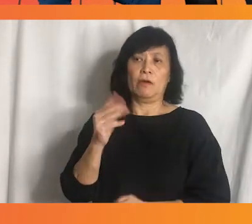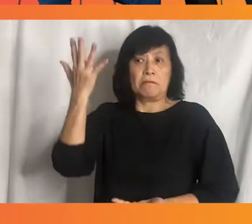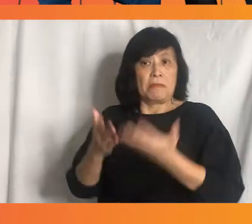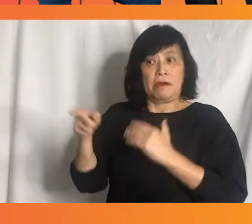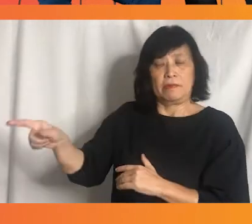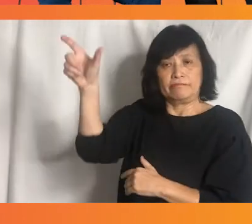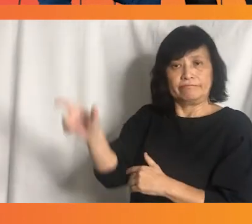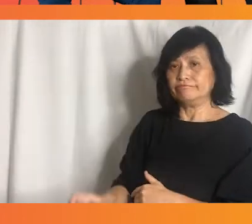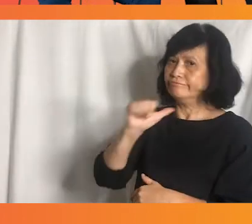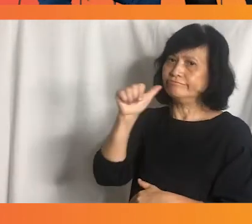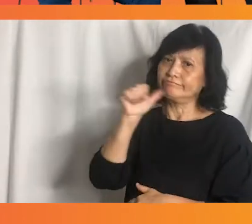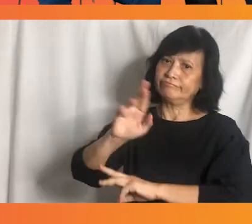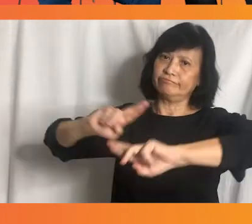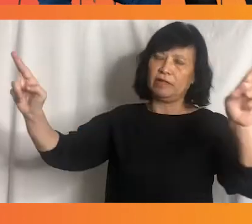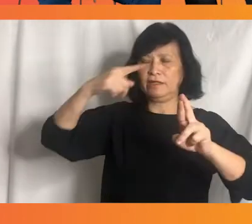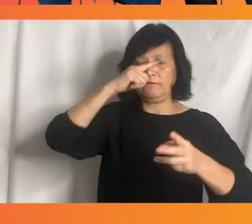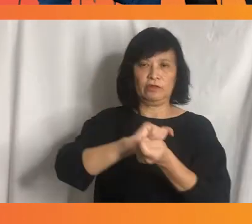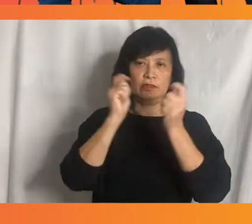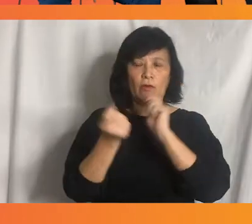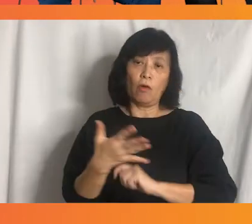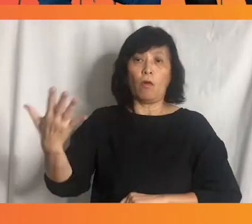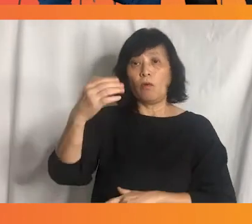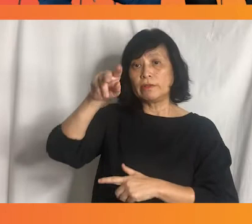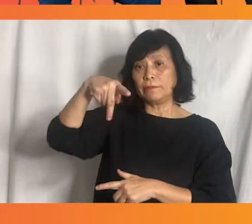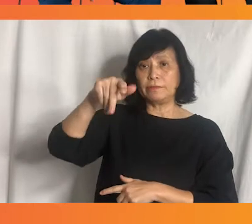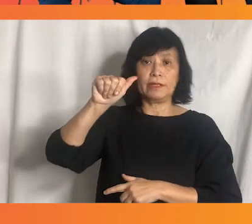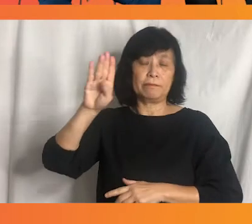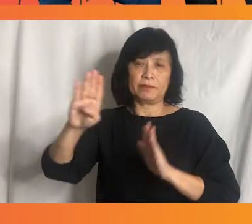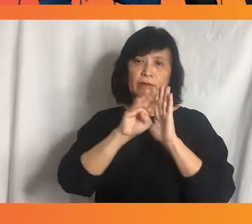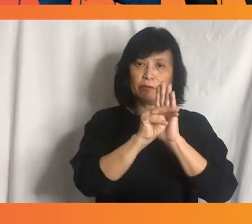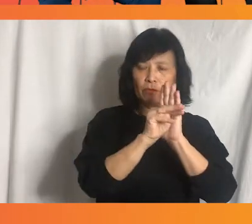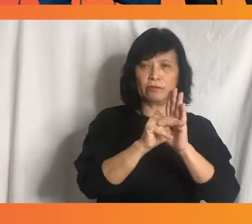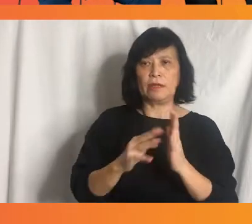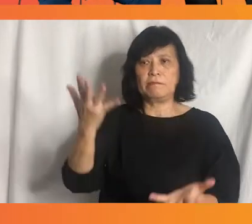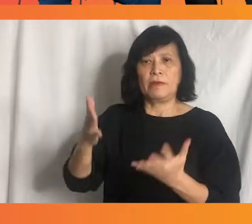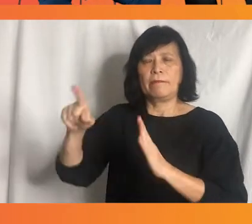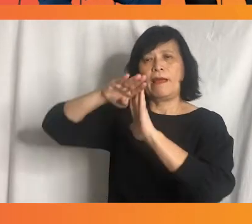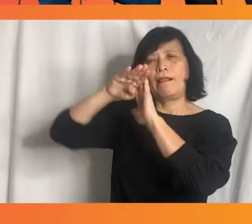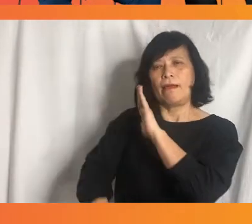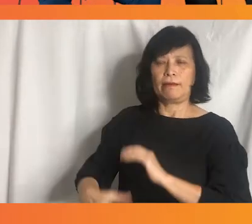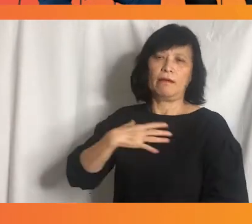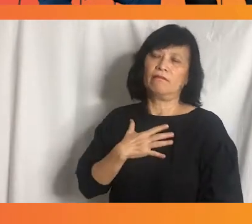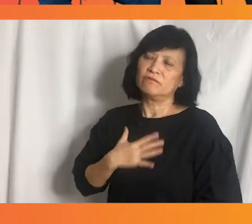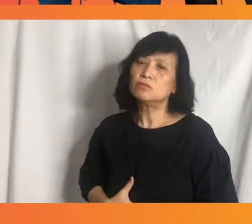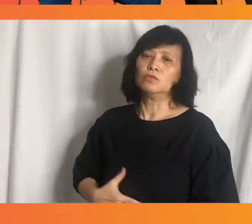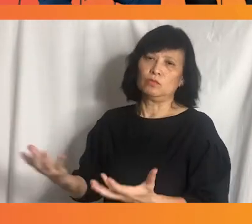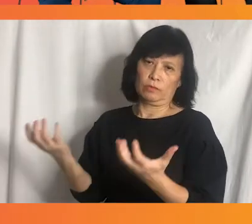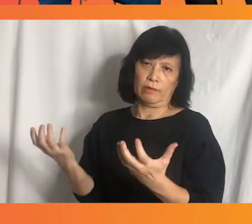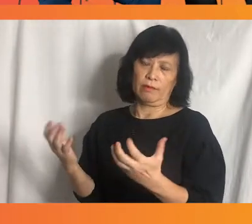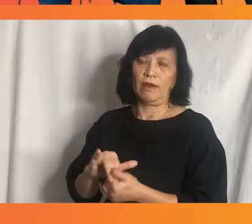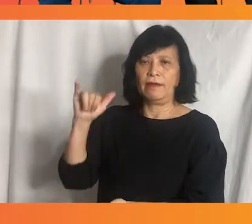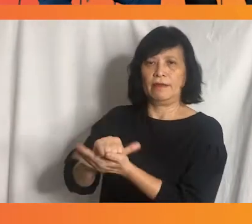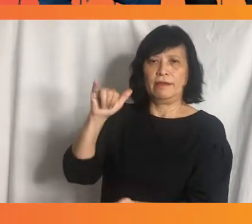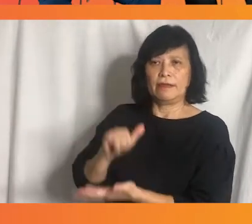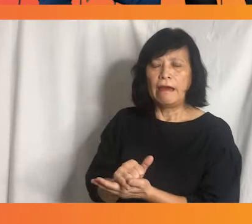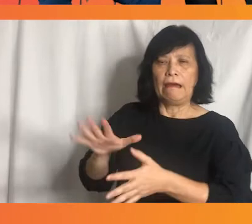for change. Or according to the PAD model, there is lack of an intent from the client's end. This phenomenon can